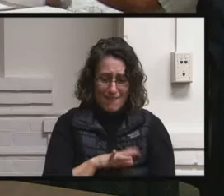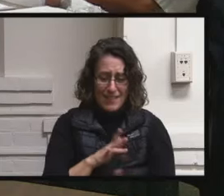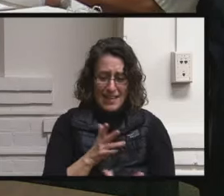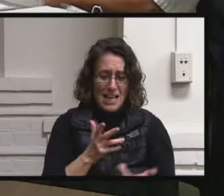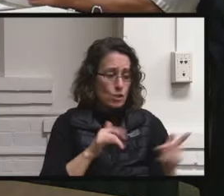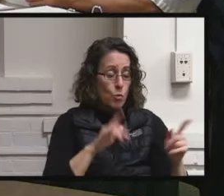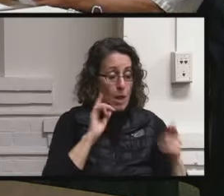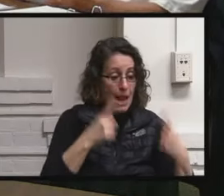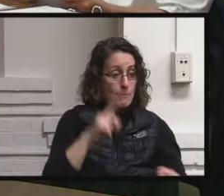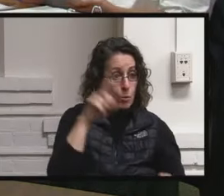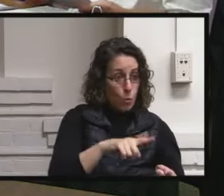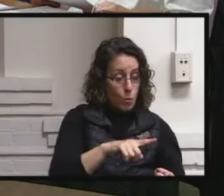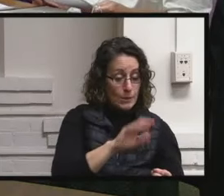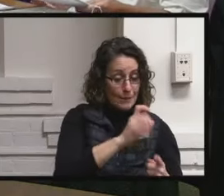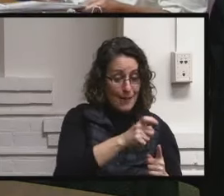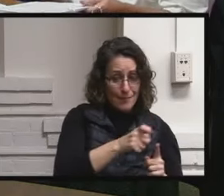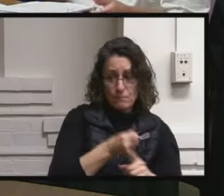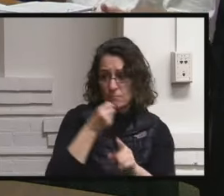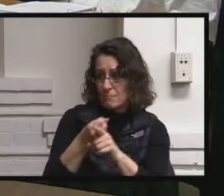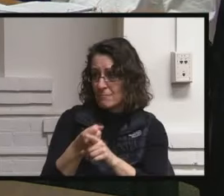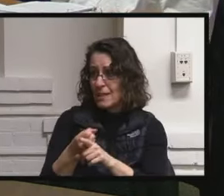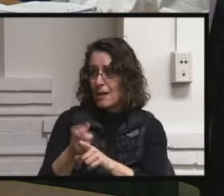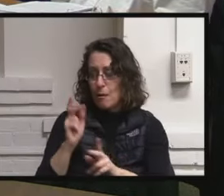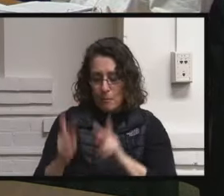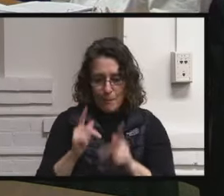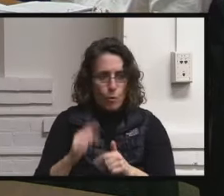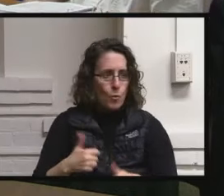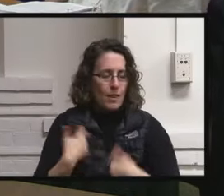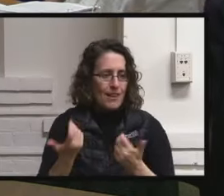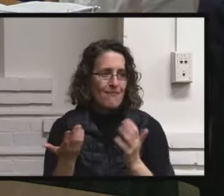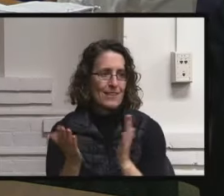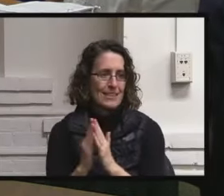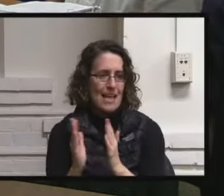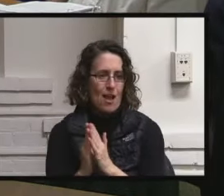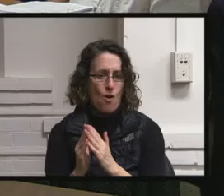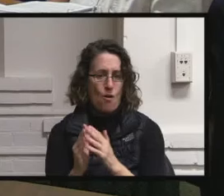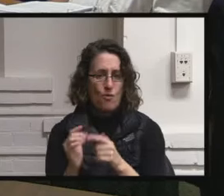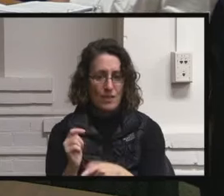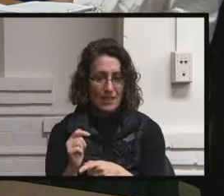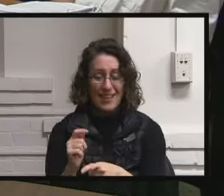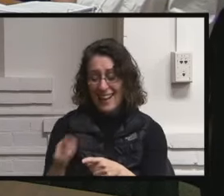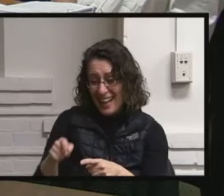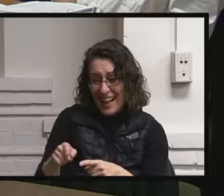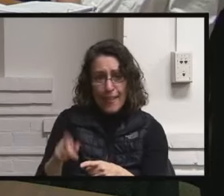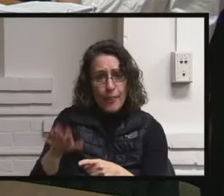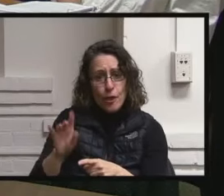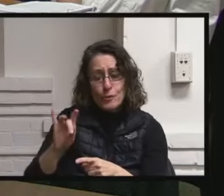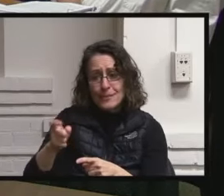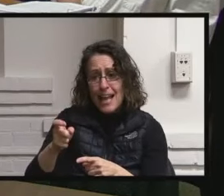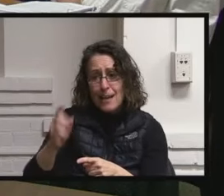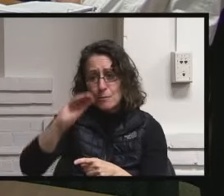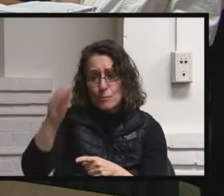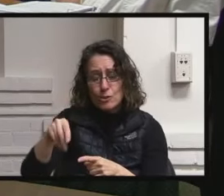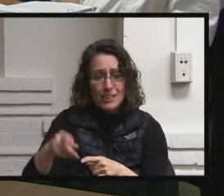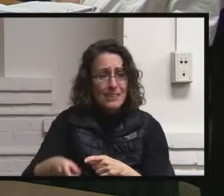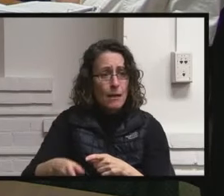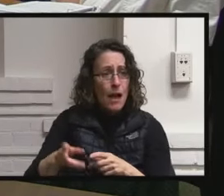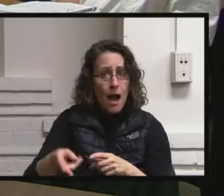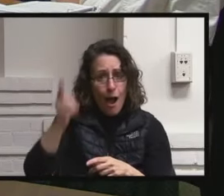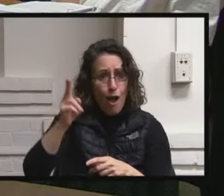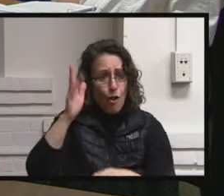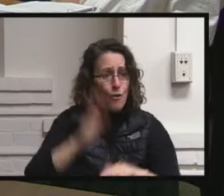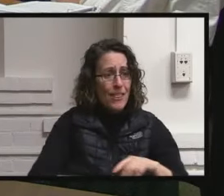our commercial real estate taxes here in Brattleboro, even though that wasn't the initial aim of the legislation.